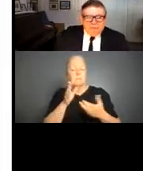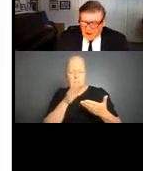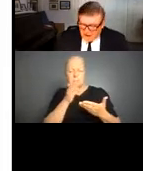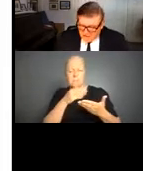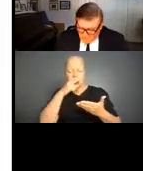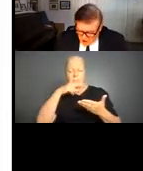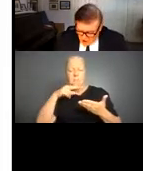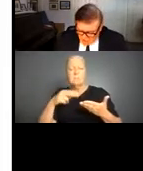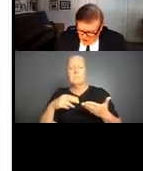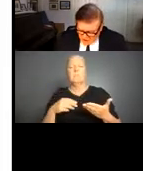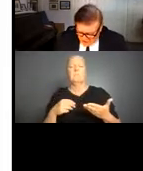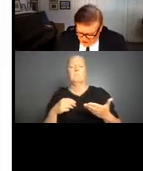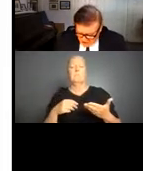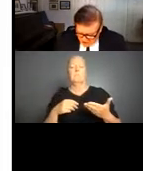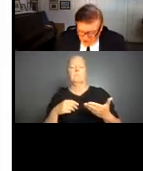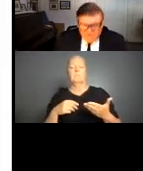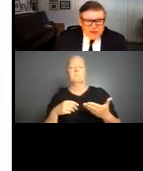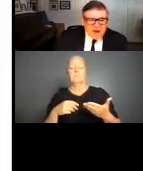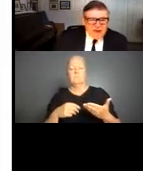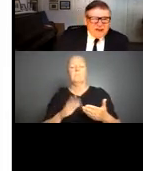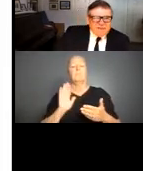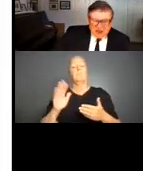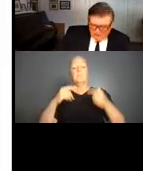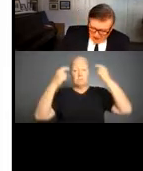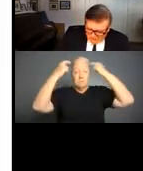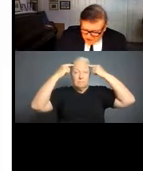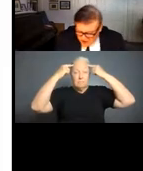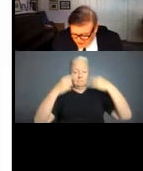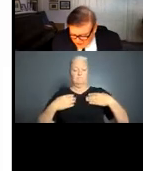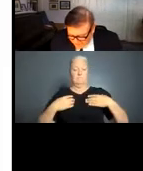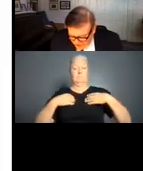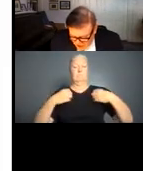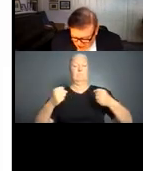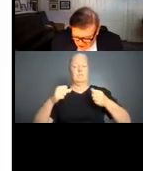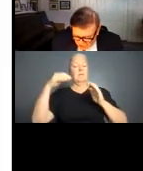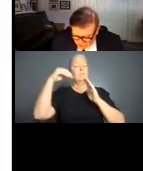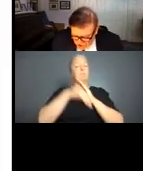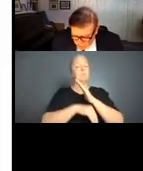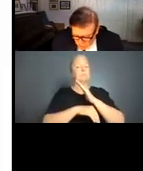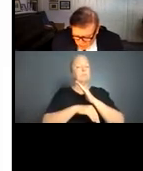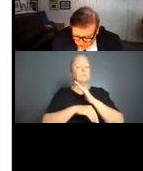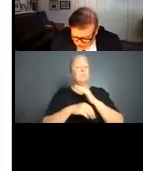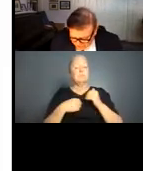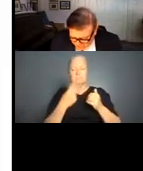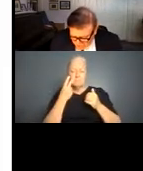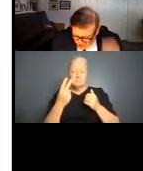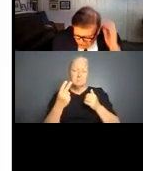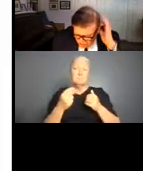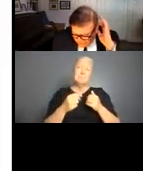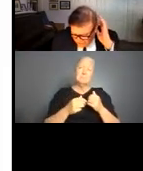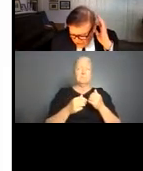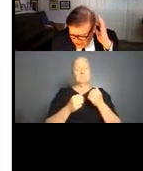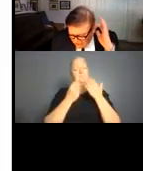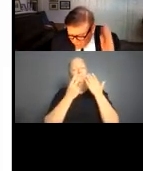drop in well-being and health, so that 75% or 3/4 of